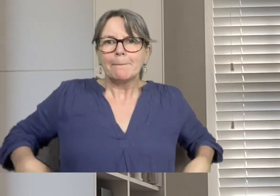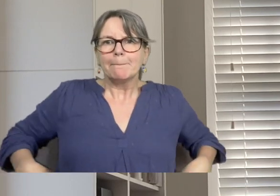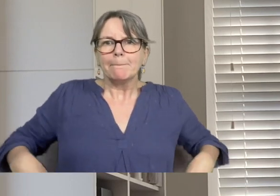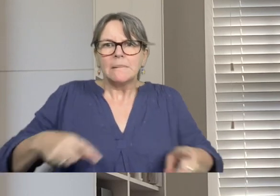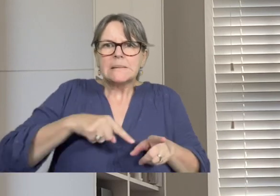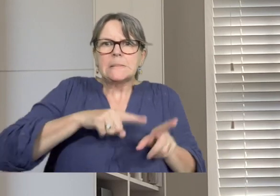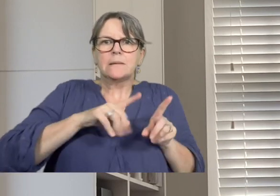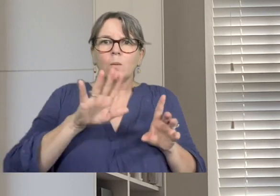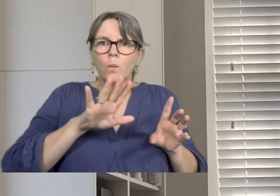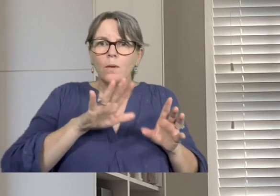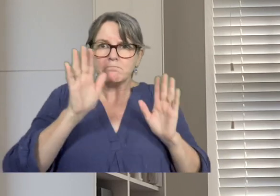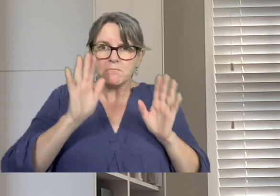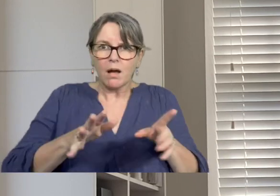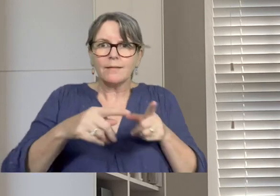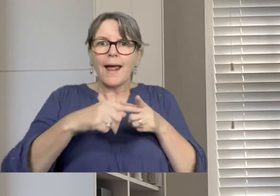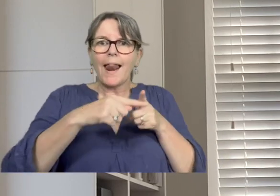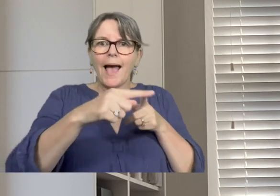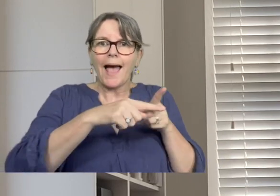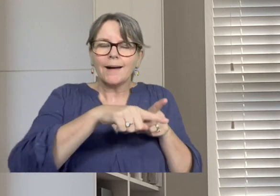2